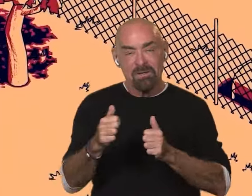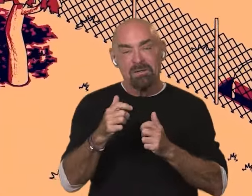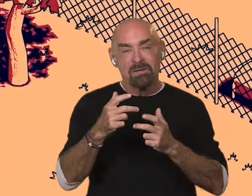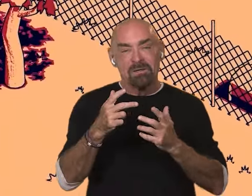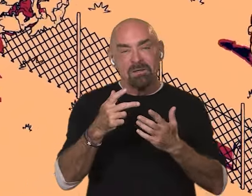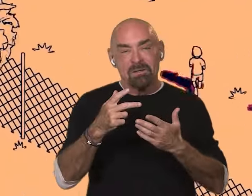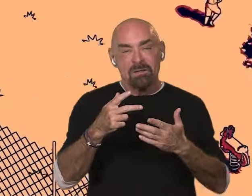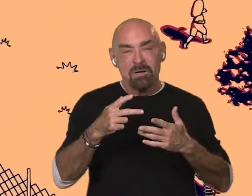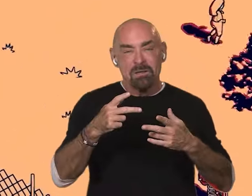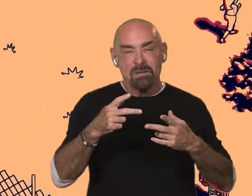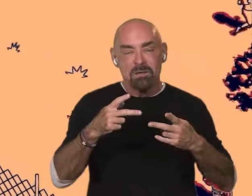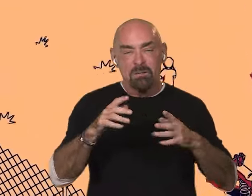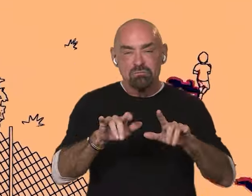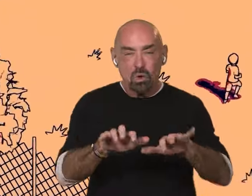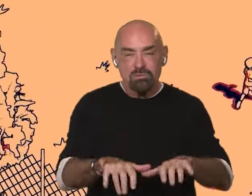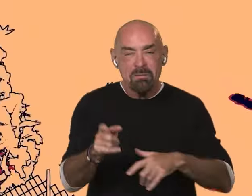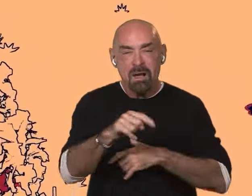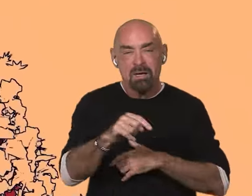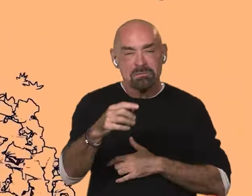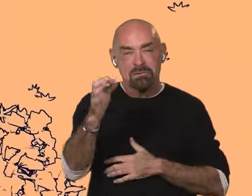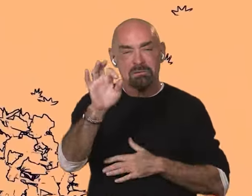I'm responsible for the programming and art.